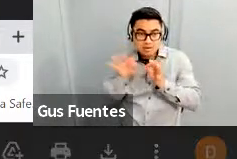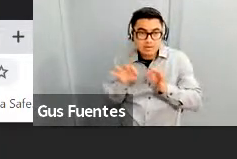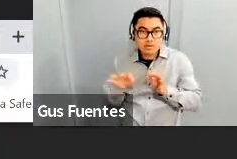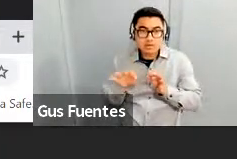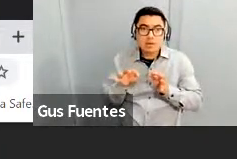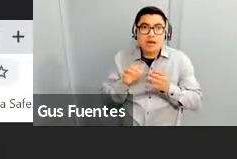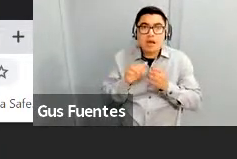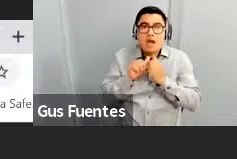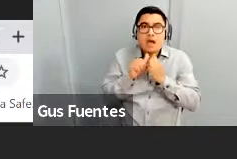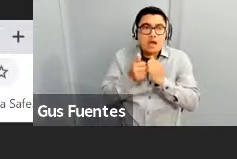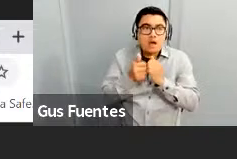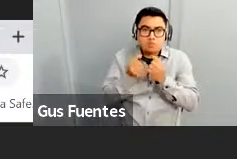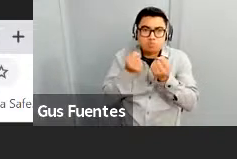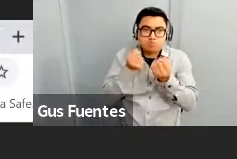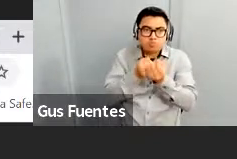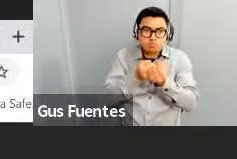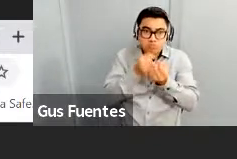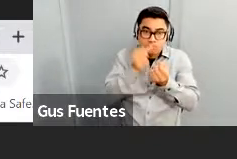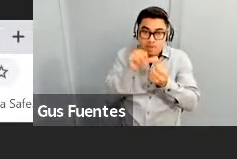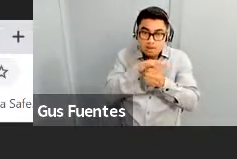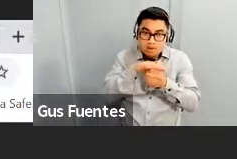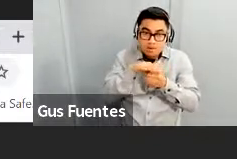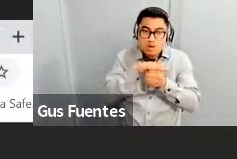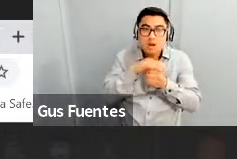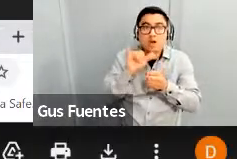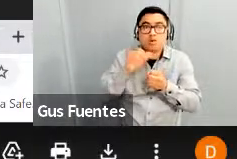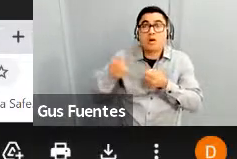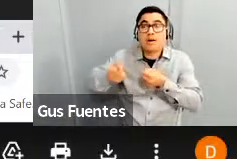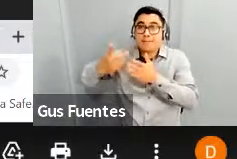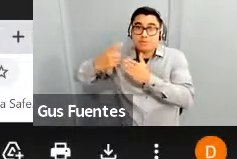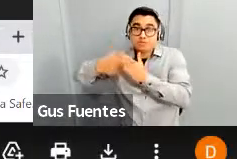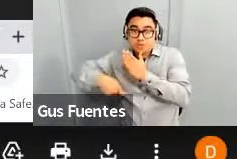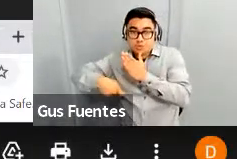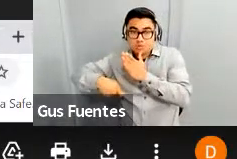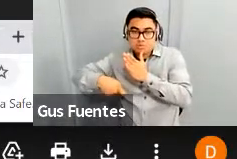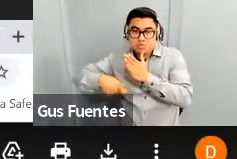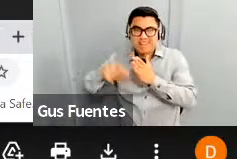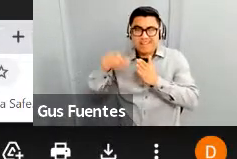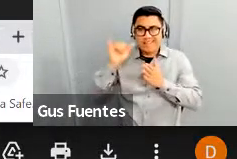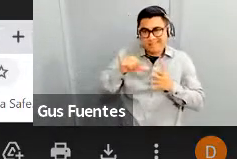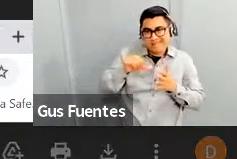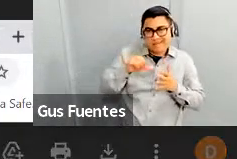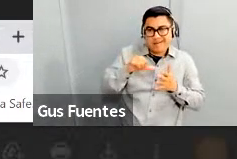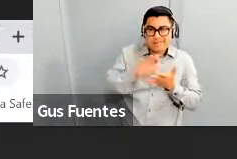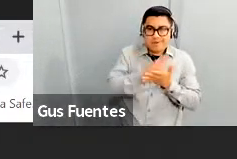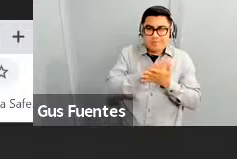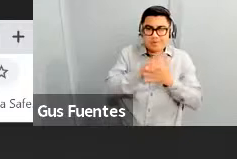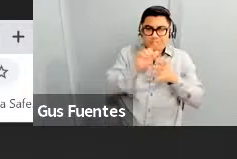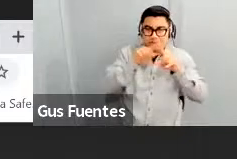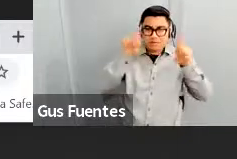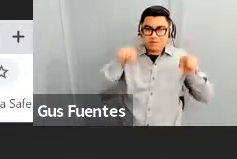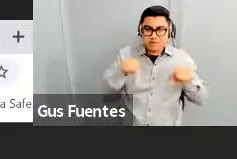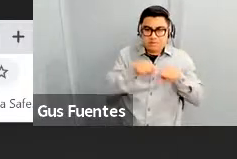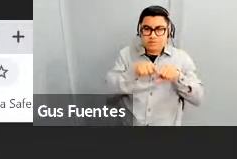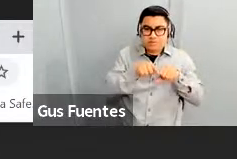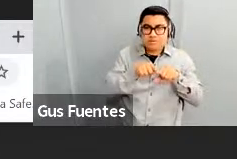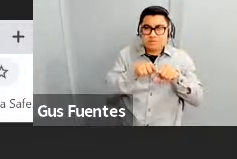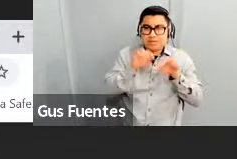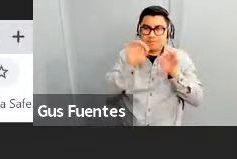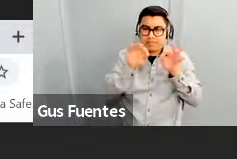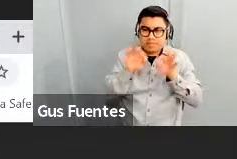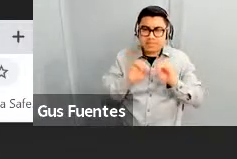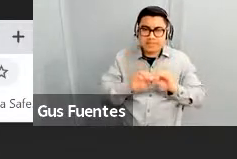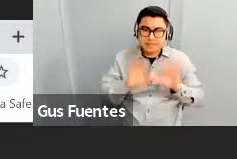things is going to cost, or the lump sum of those things. So that's how this document works. And I'll just highlight a few things.